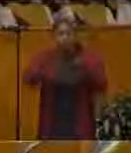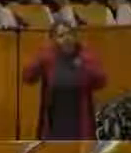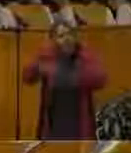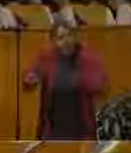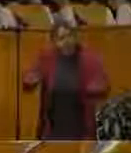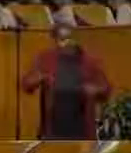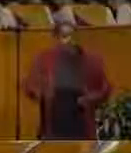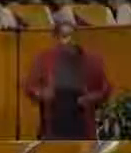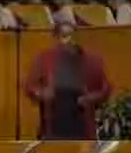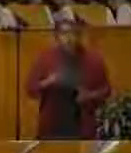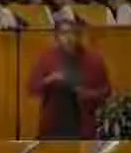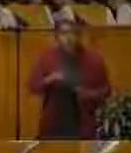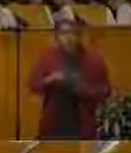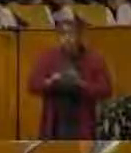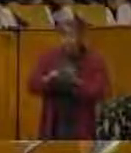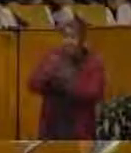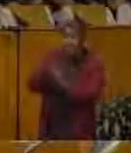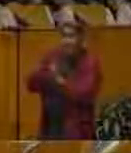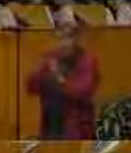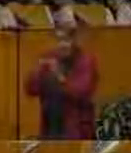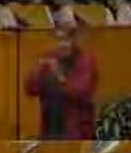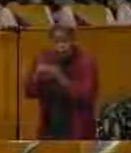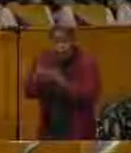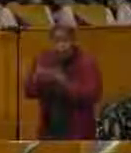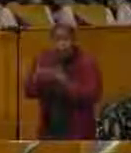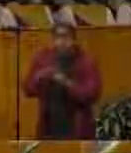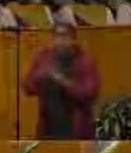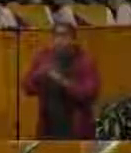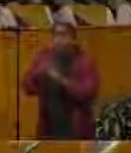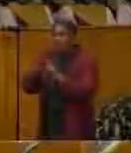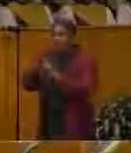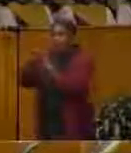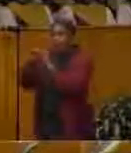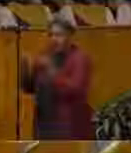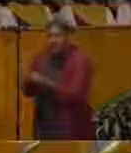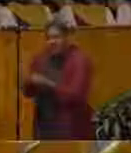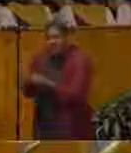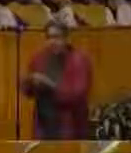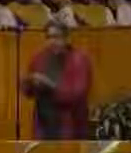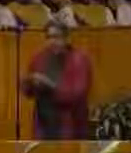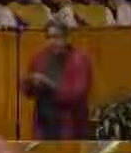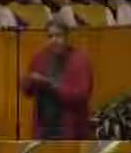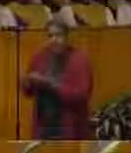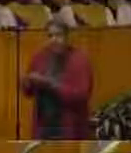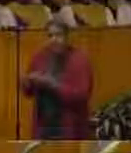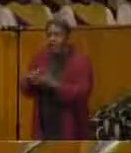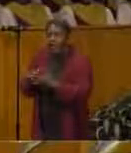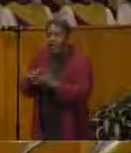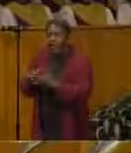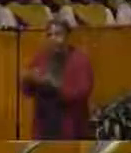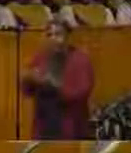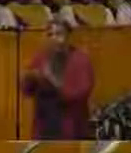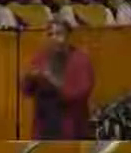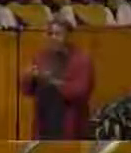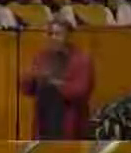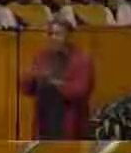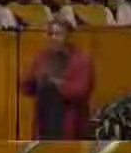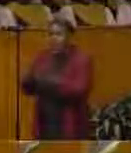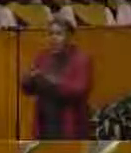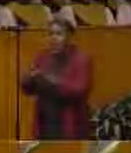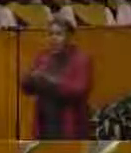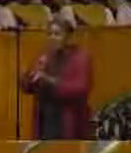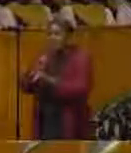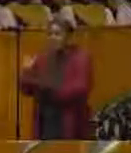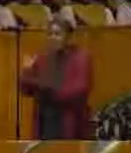You give more to organizations you value less.